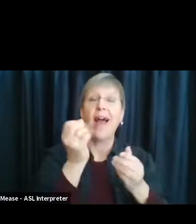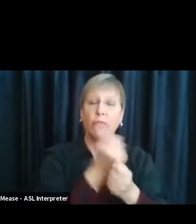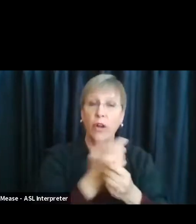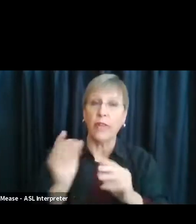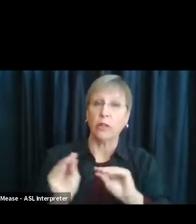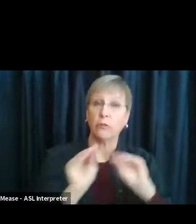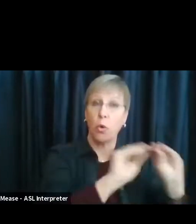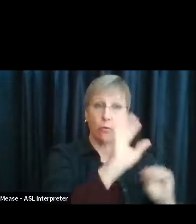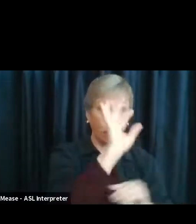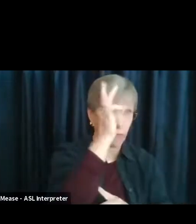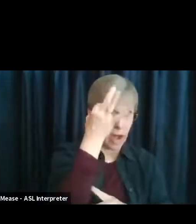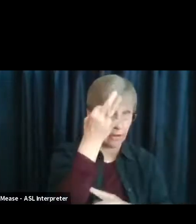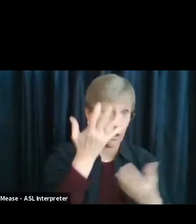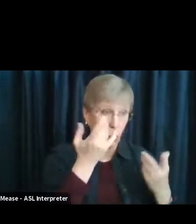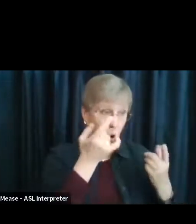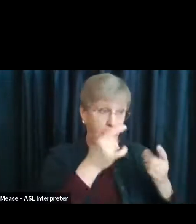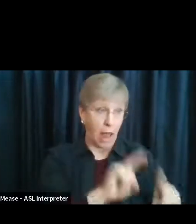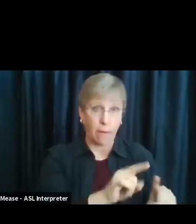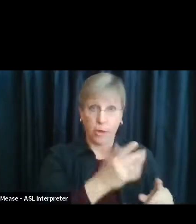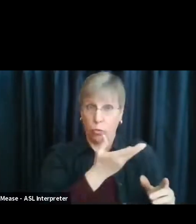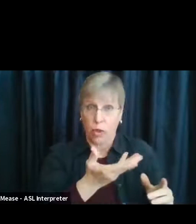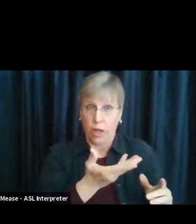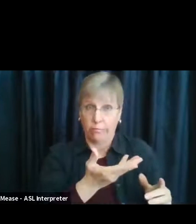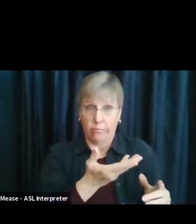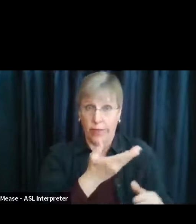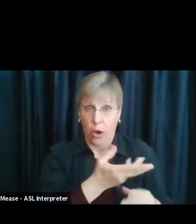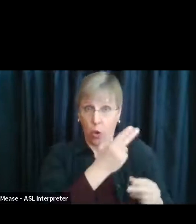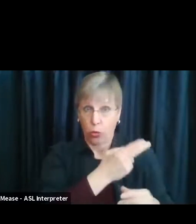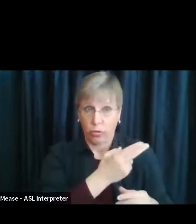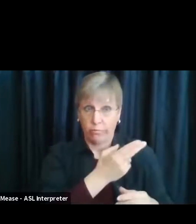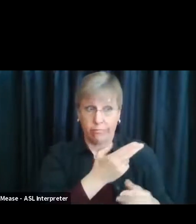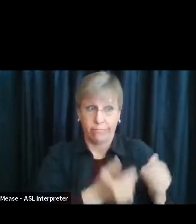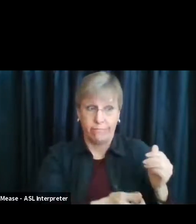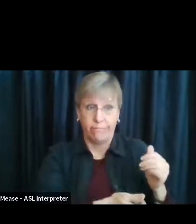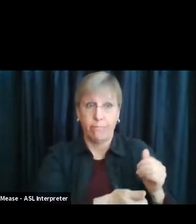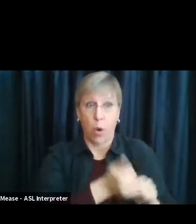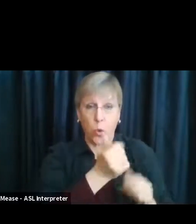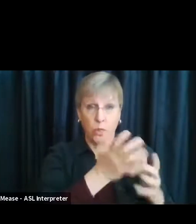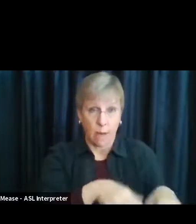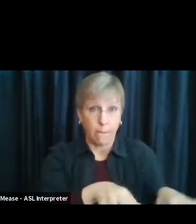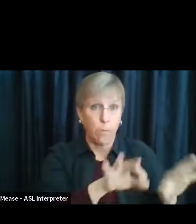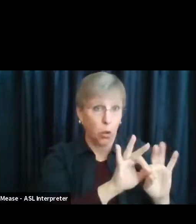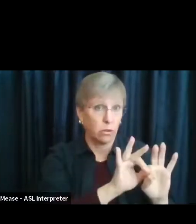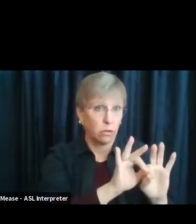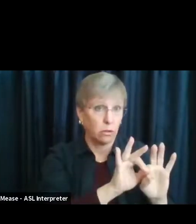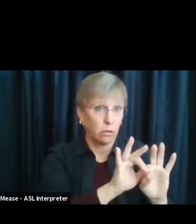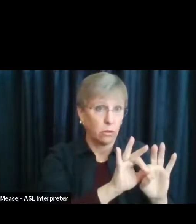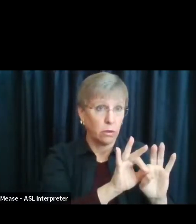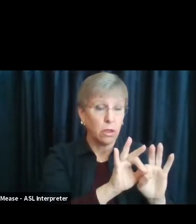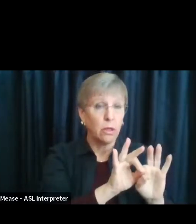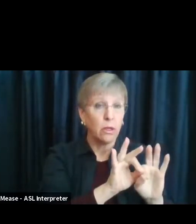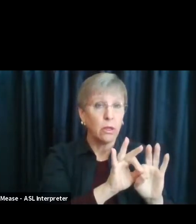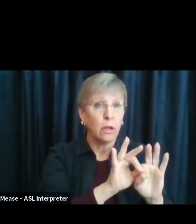France. What is happening to the objects there? Most of them the most important ones are going